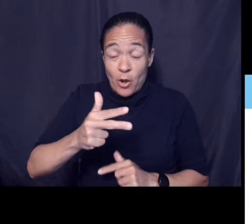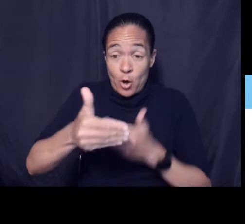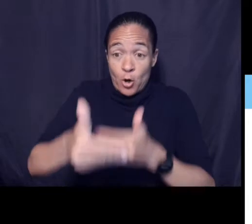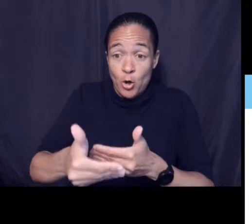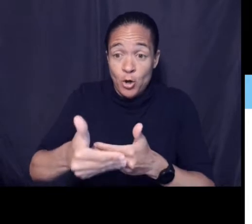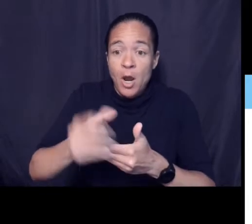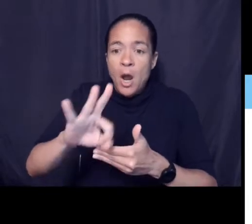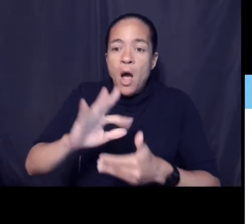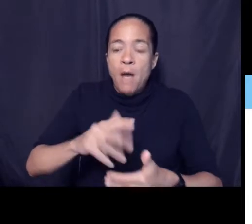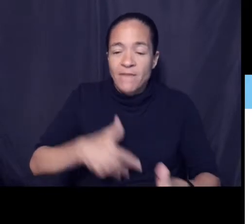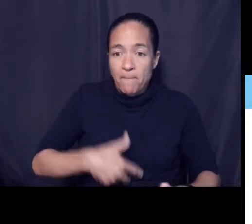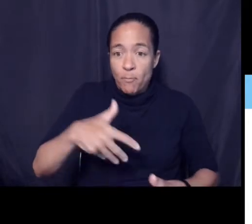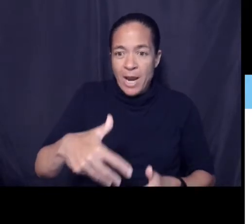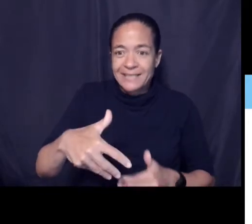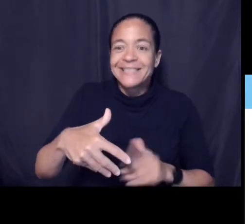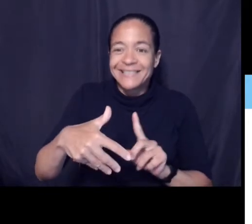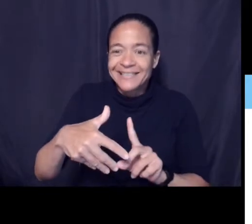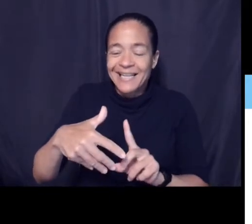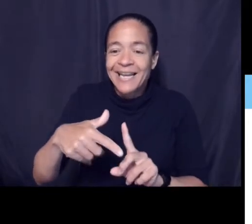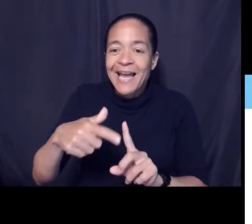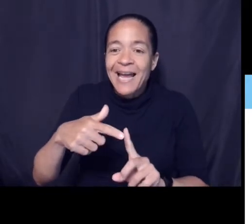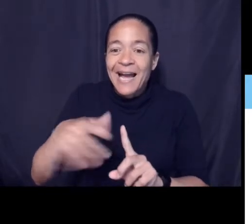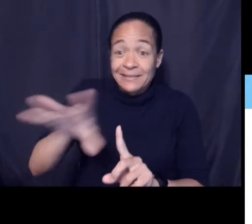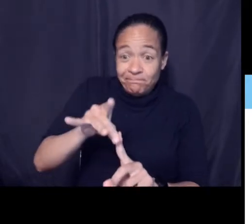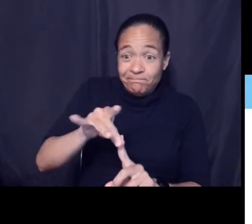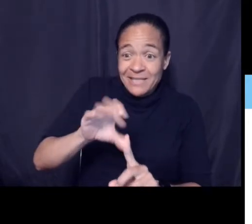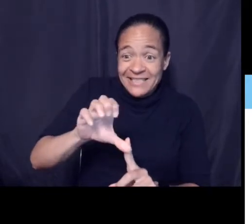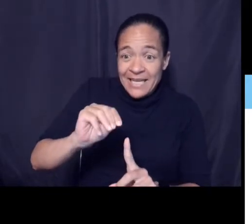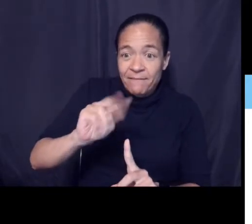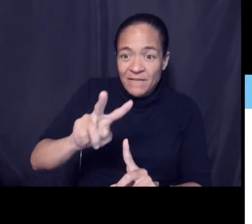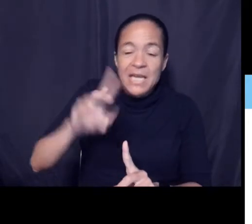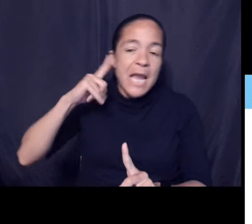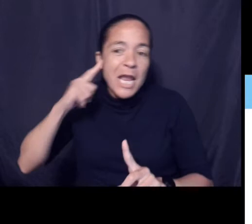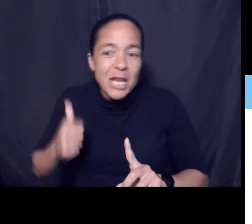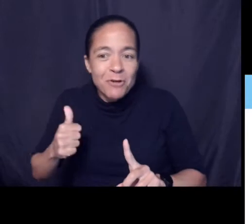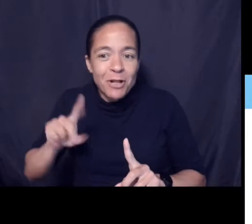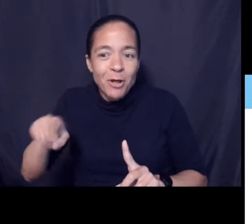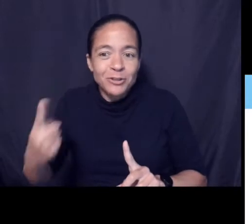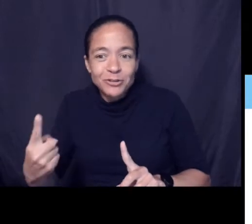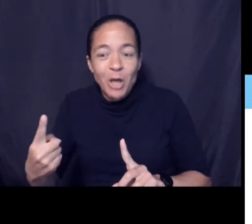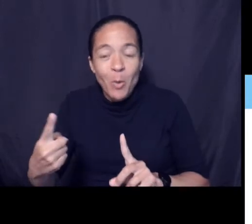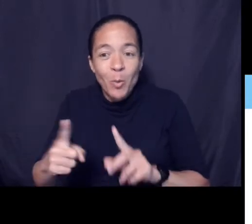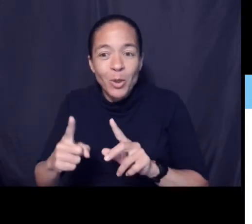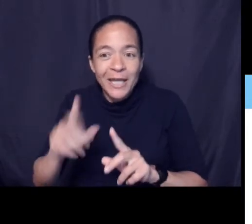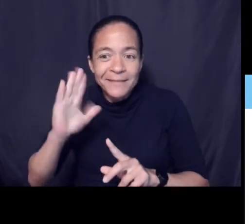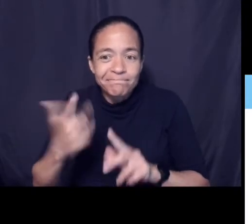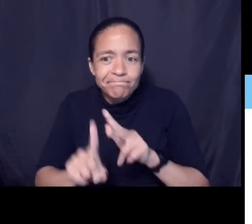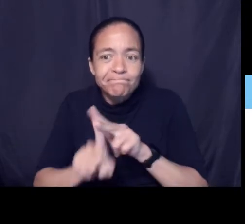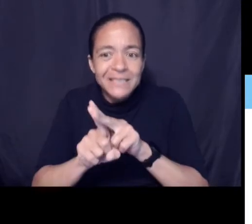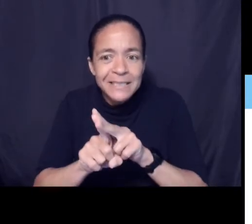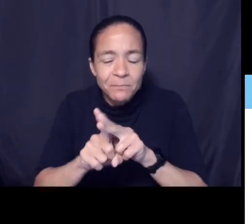in pregnancy, hearing loss is the only presenting sign or symptom of congenital CMV infection.